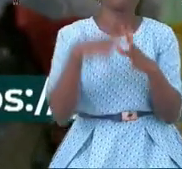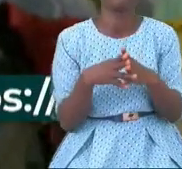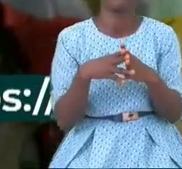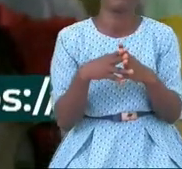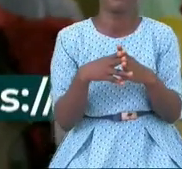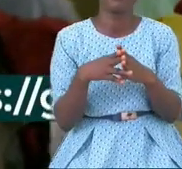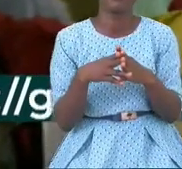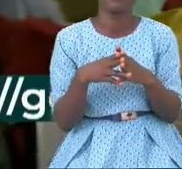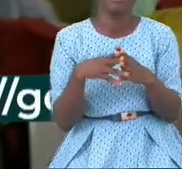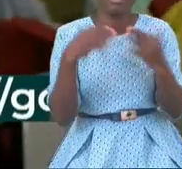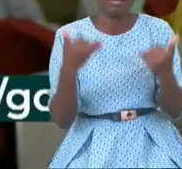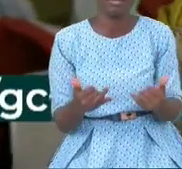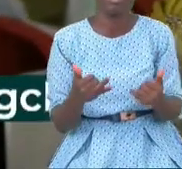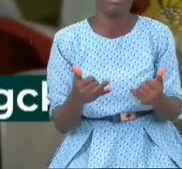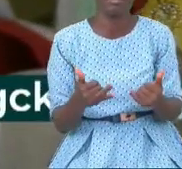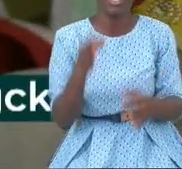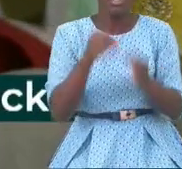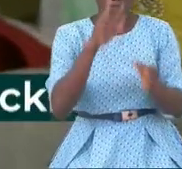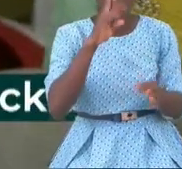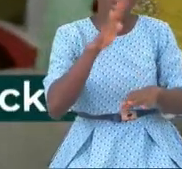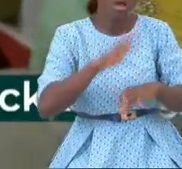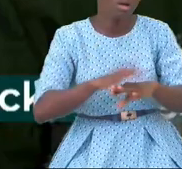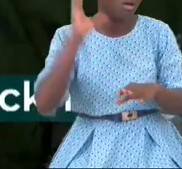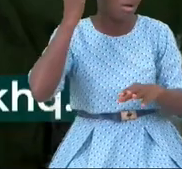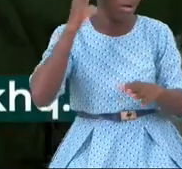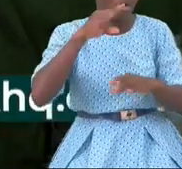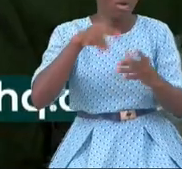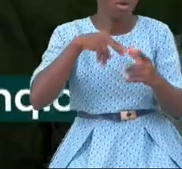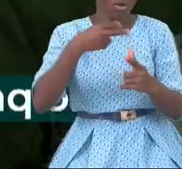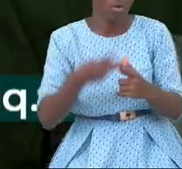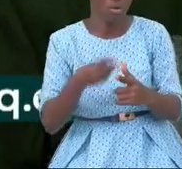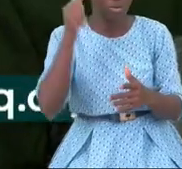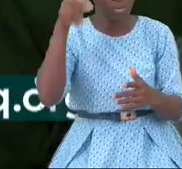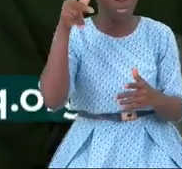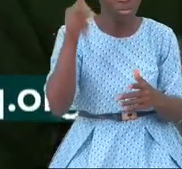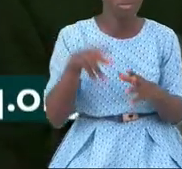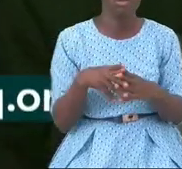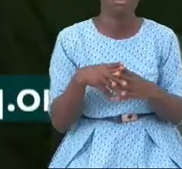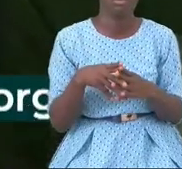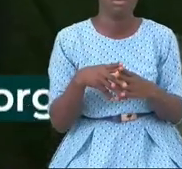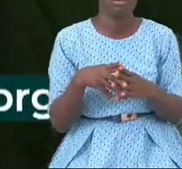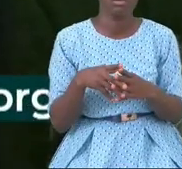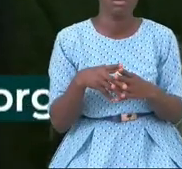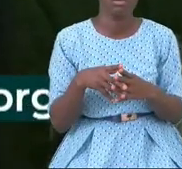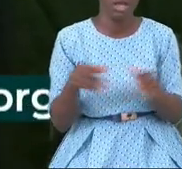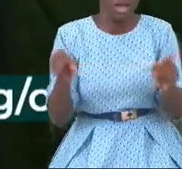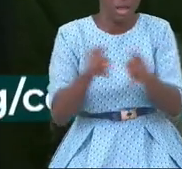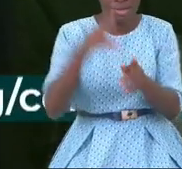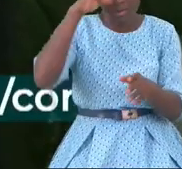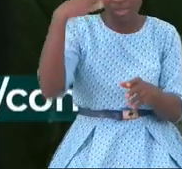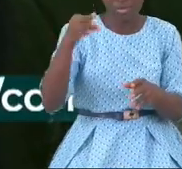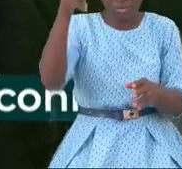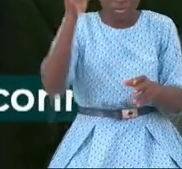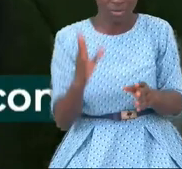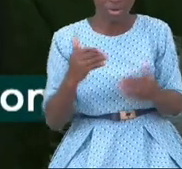just as the man of God said, salvation has come to you right there. And now you are a new creature.